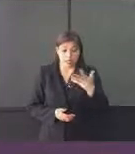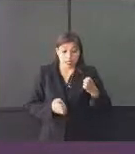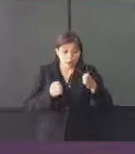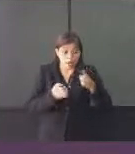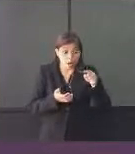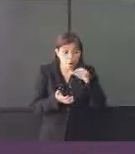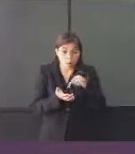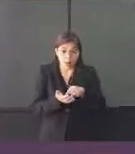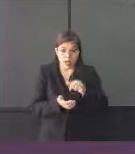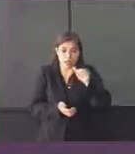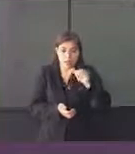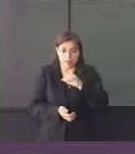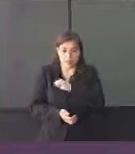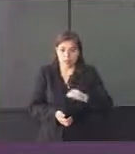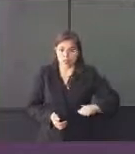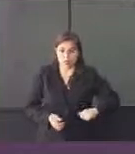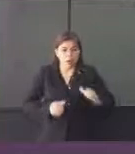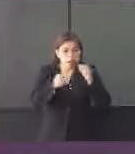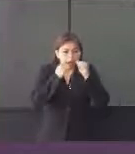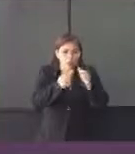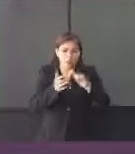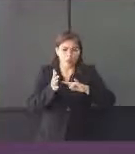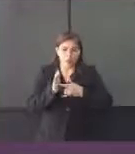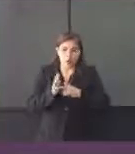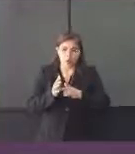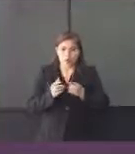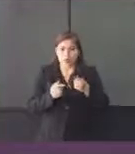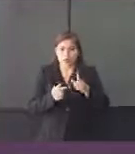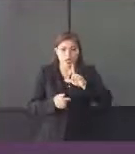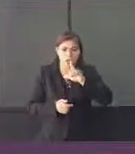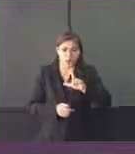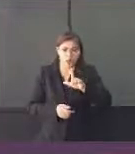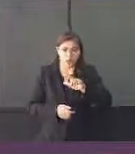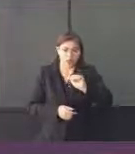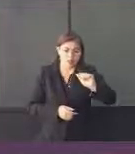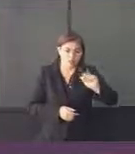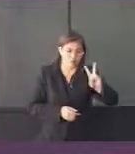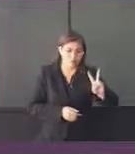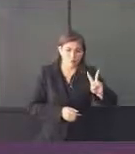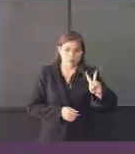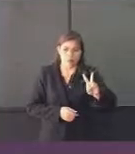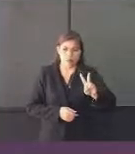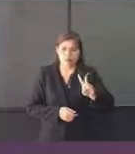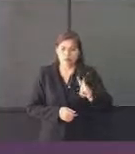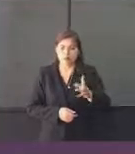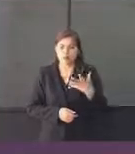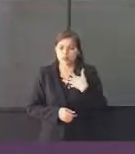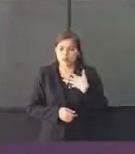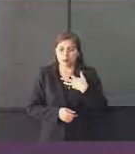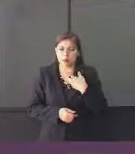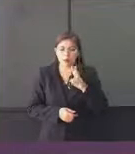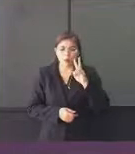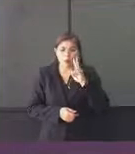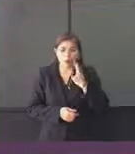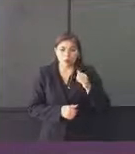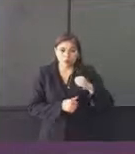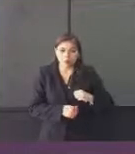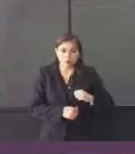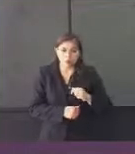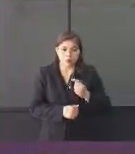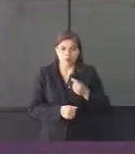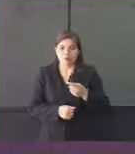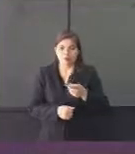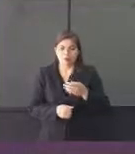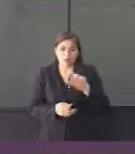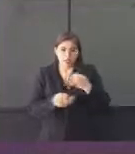16 municipalities. They provide attention from Monday to Friday, and we have